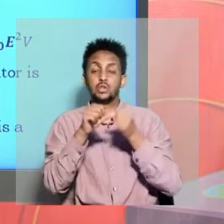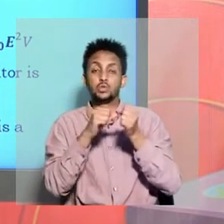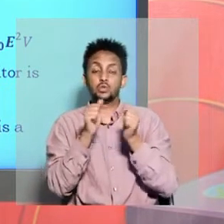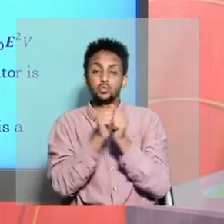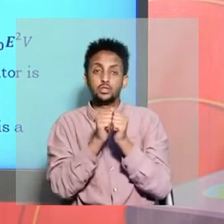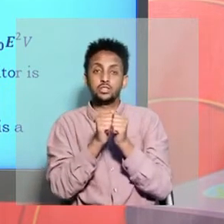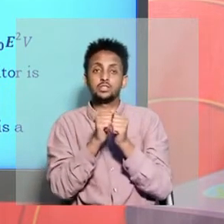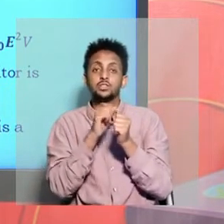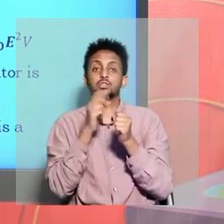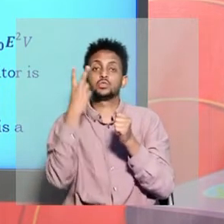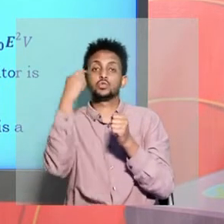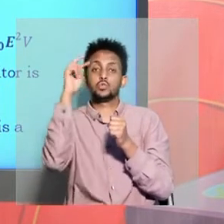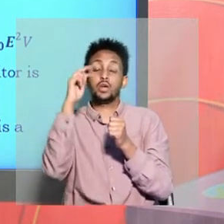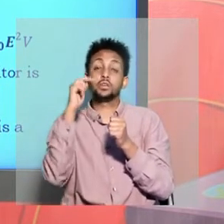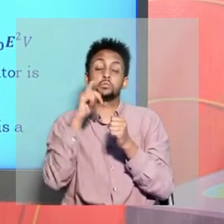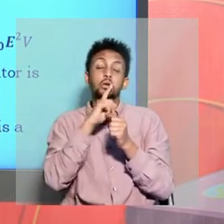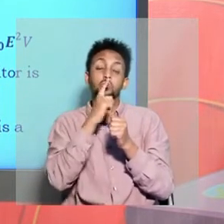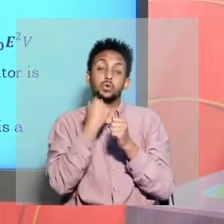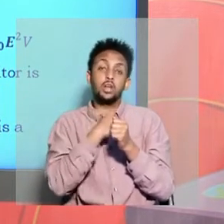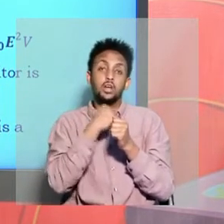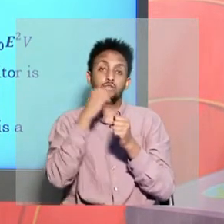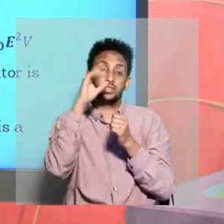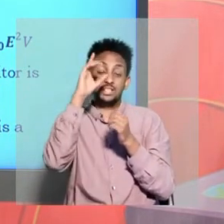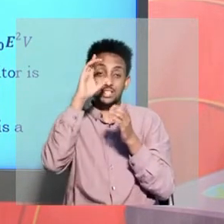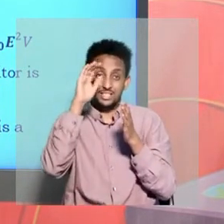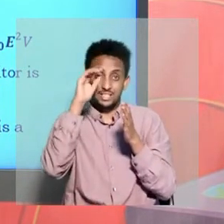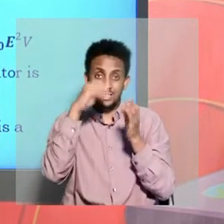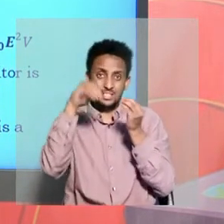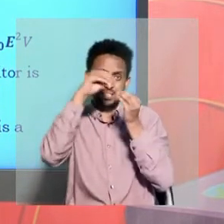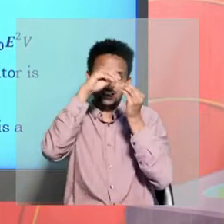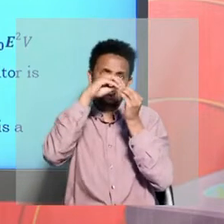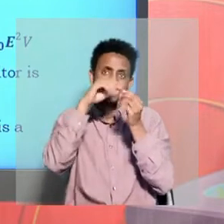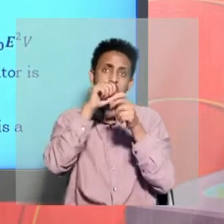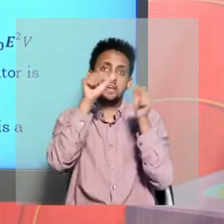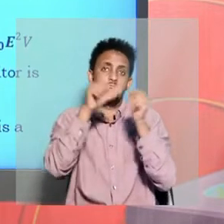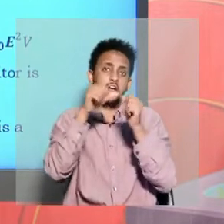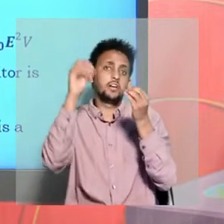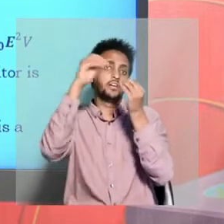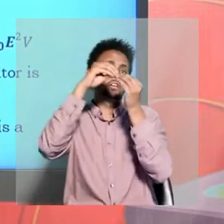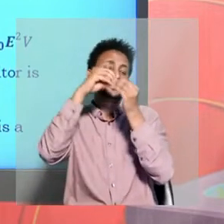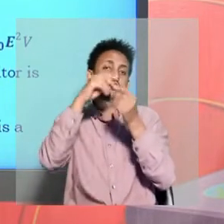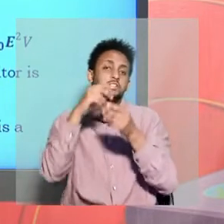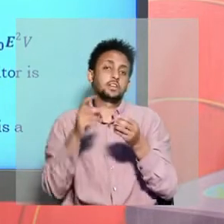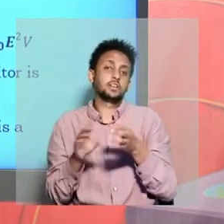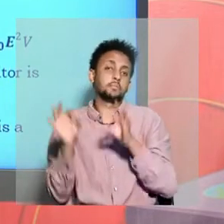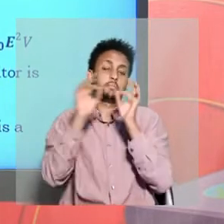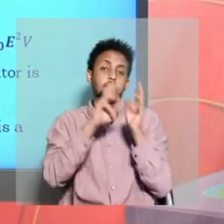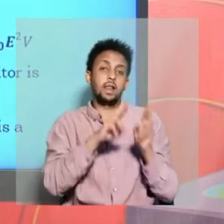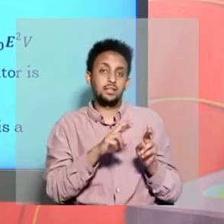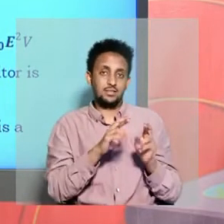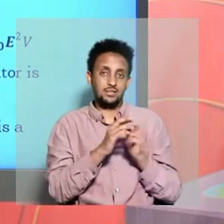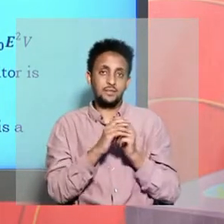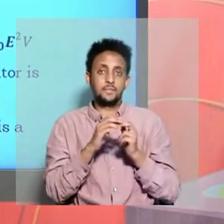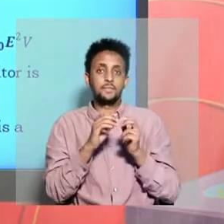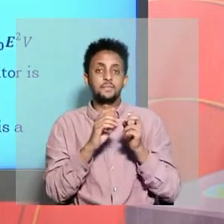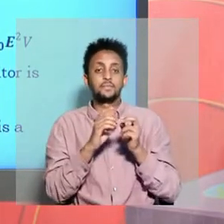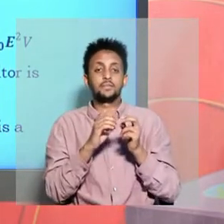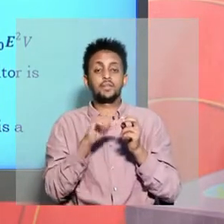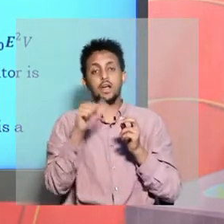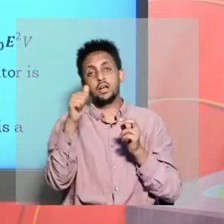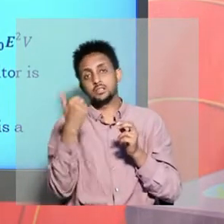field strength squared. Actually, if you increase distance, if you increase area, if you replace the dielectrics